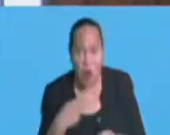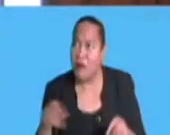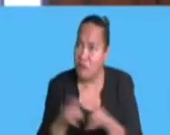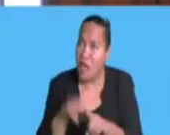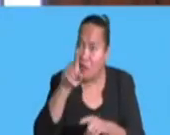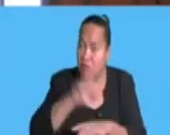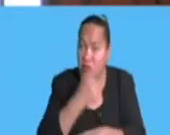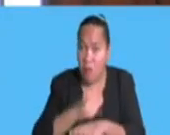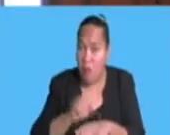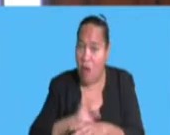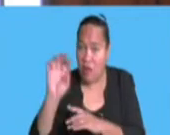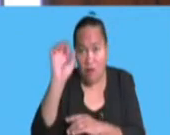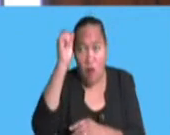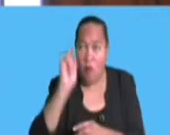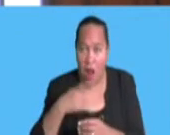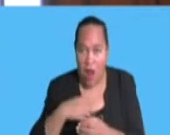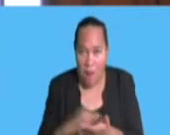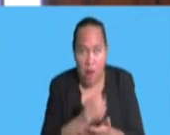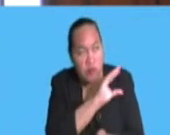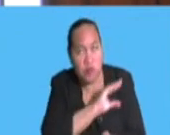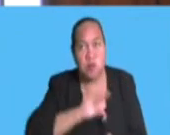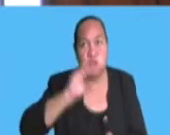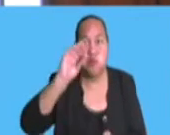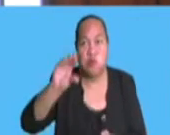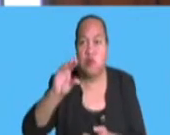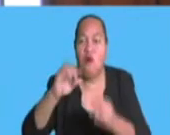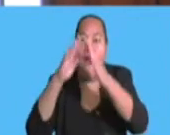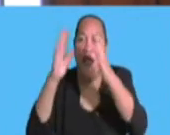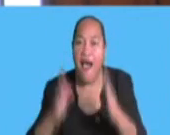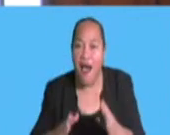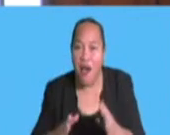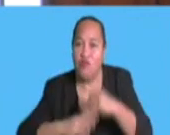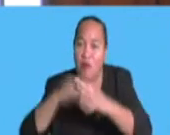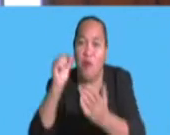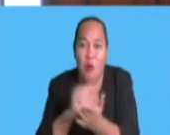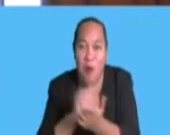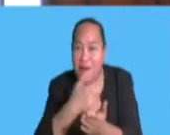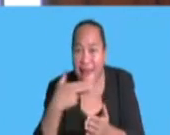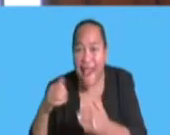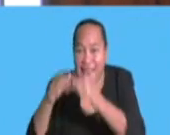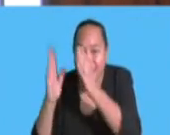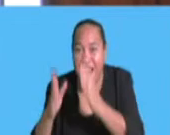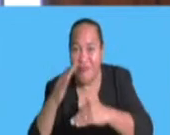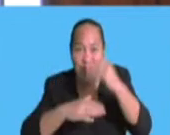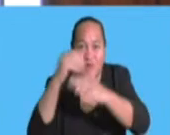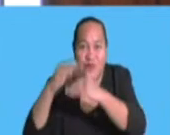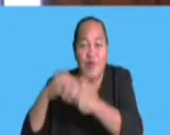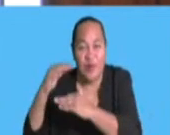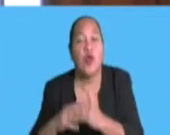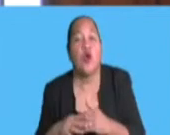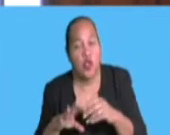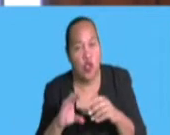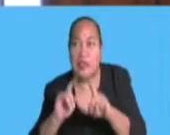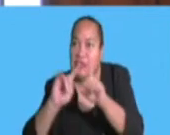successfully done. To fully realize the Singapore housing model of supplying adequate housing, all economic factors must be taken